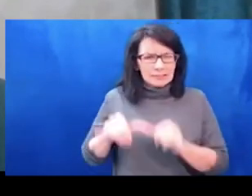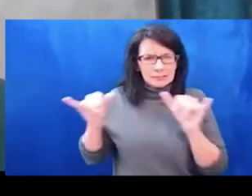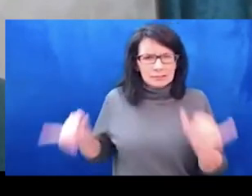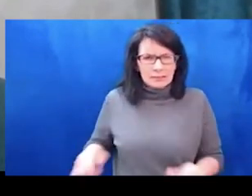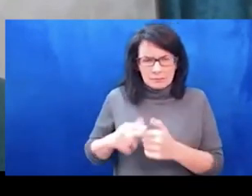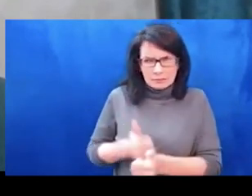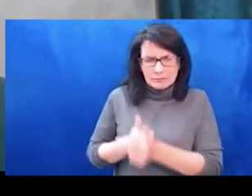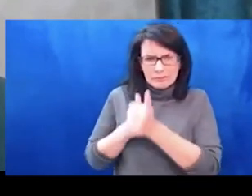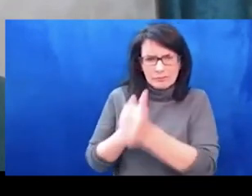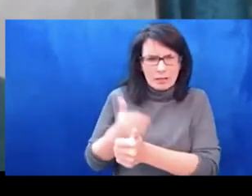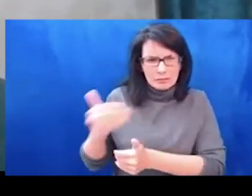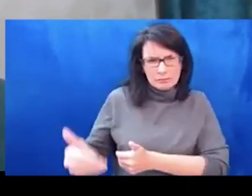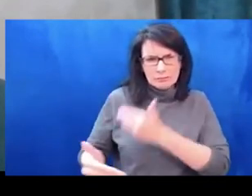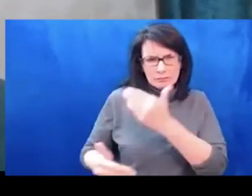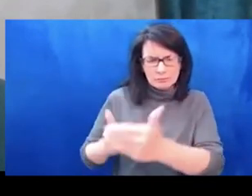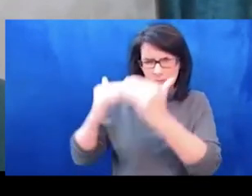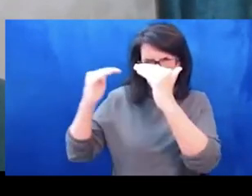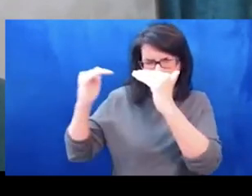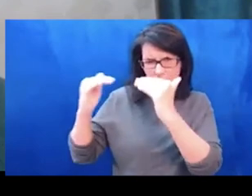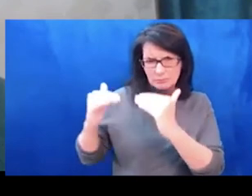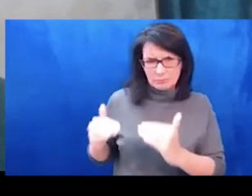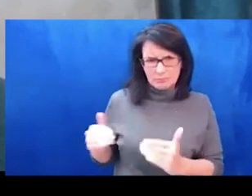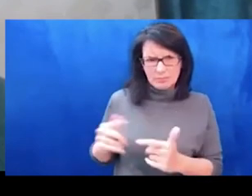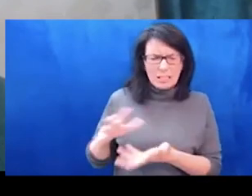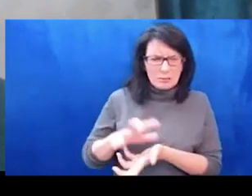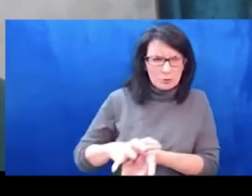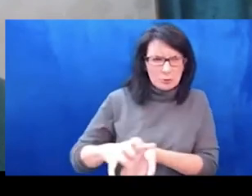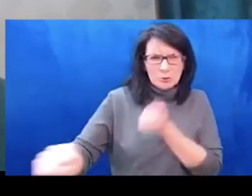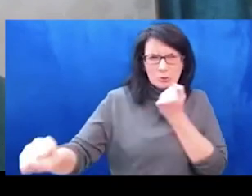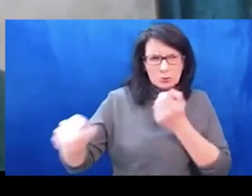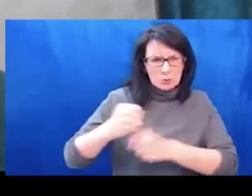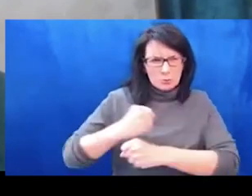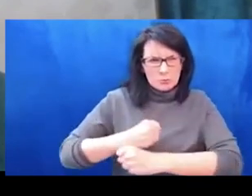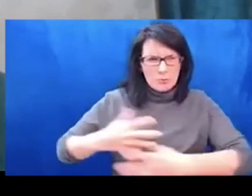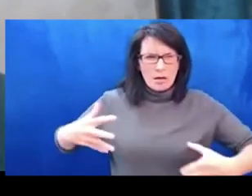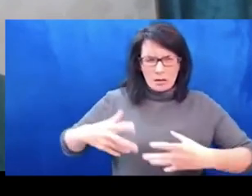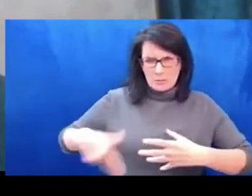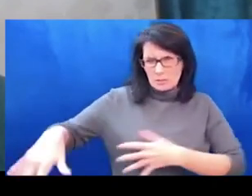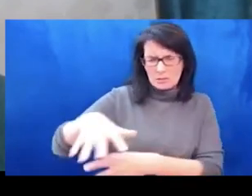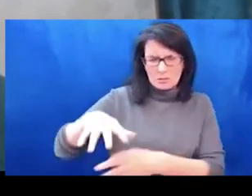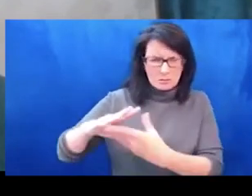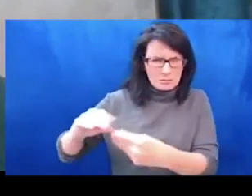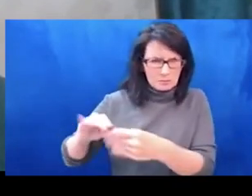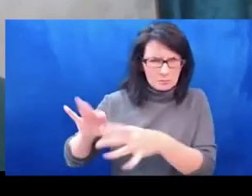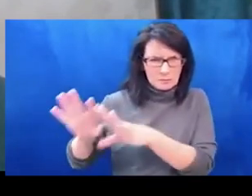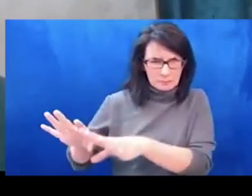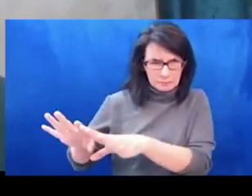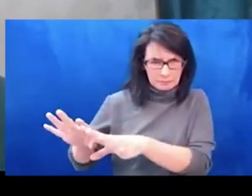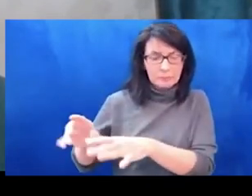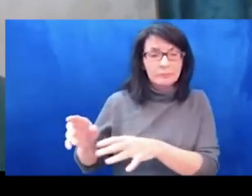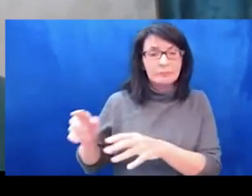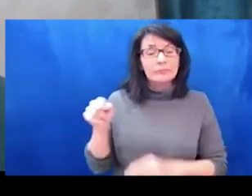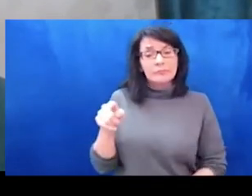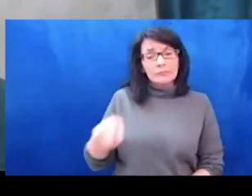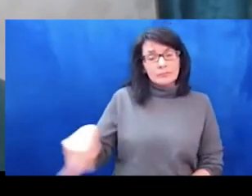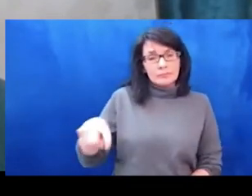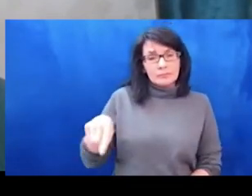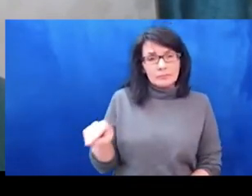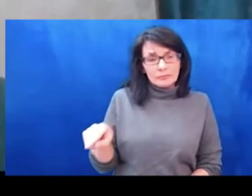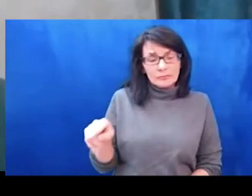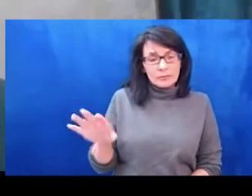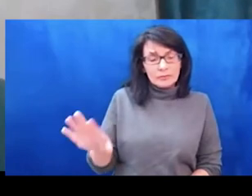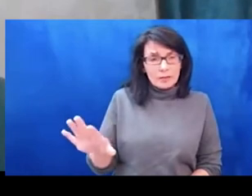This by no means, of course, to say that civilians do not have the right to leave or to escape anytime, anywhere they decide to do so.